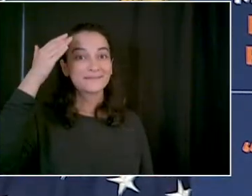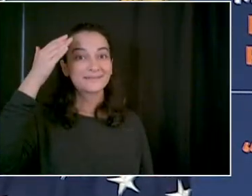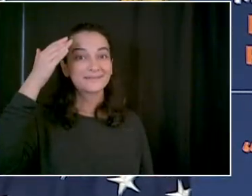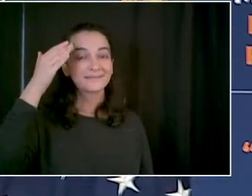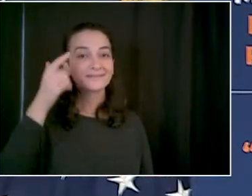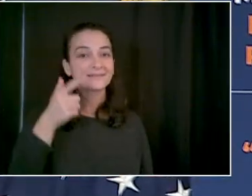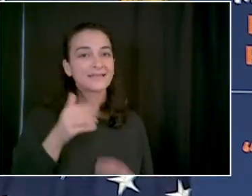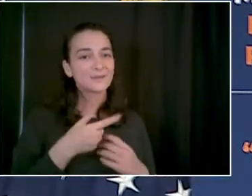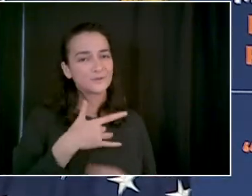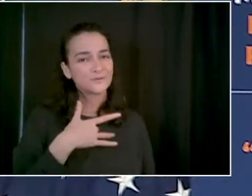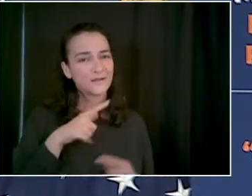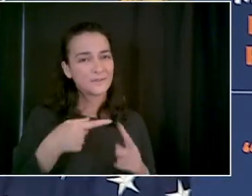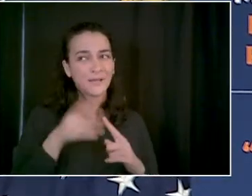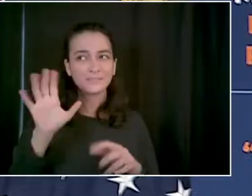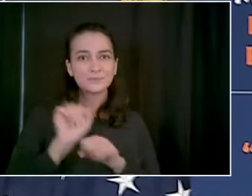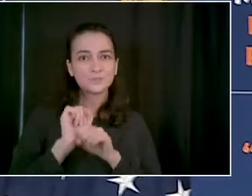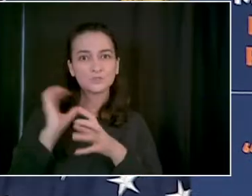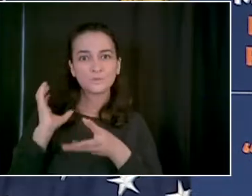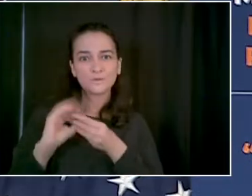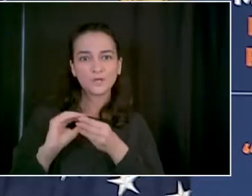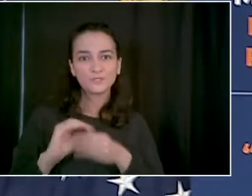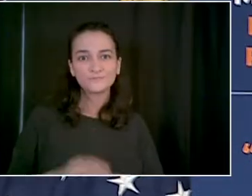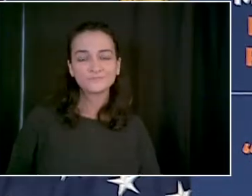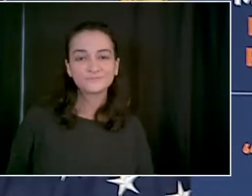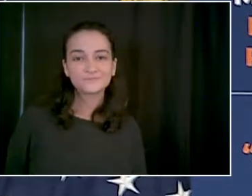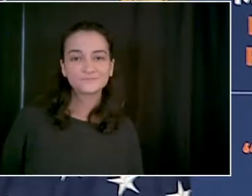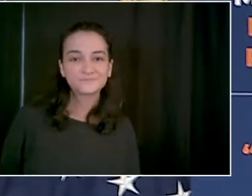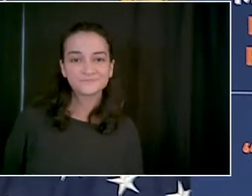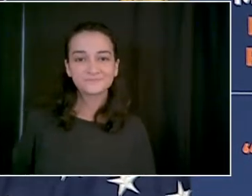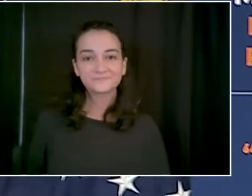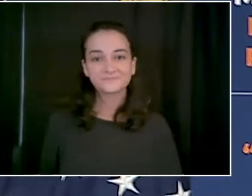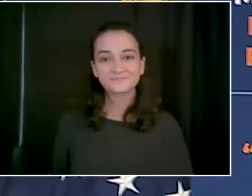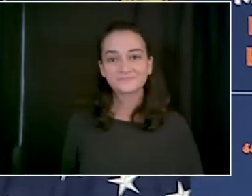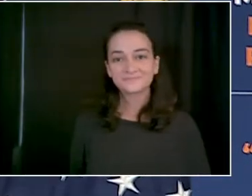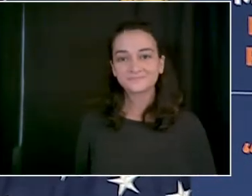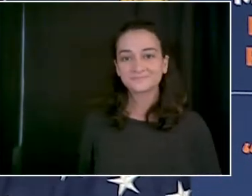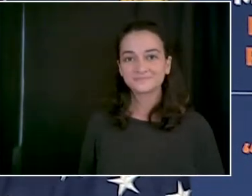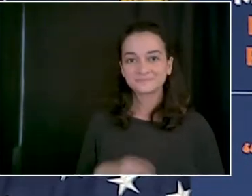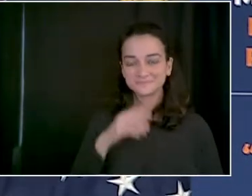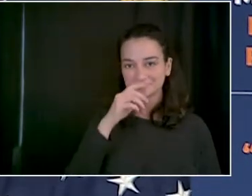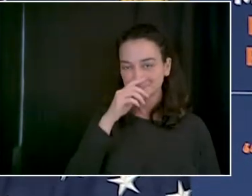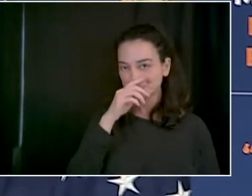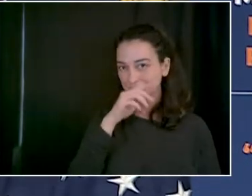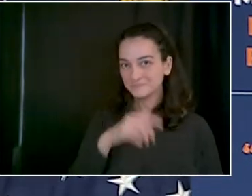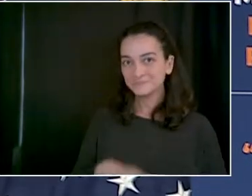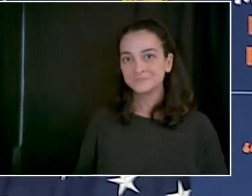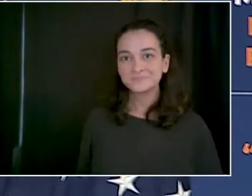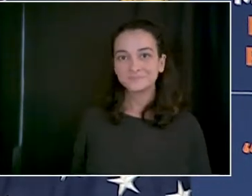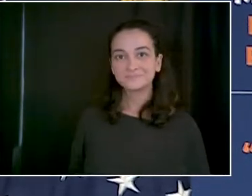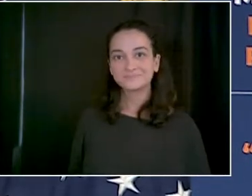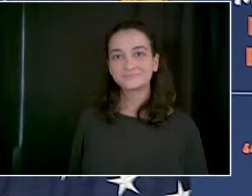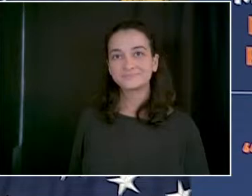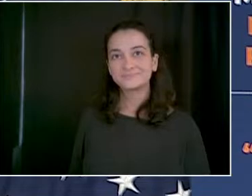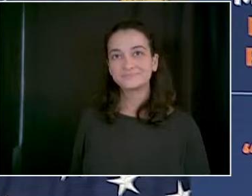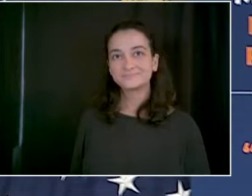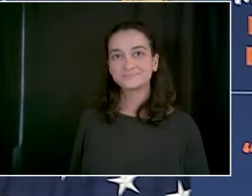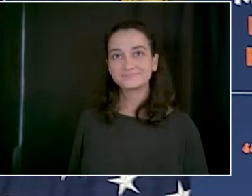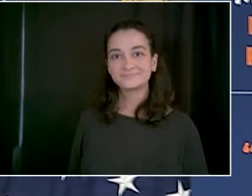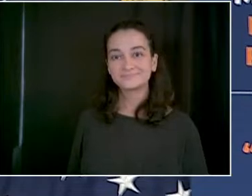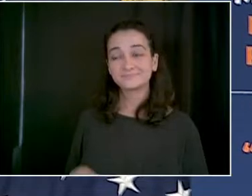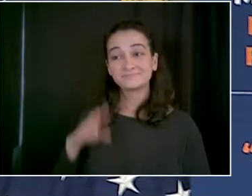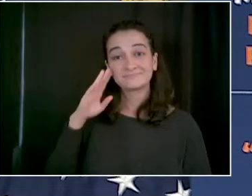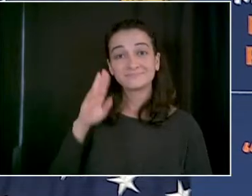president, there are things that you wish you could have done differently. There are things that you think you are successful in. And I think that's the same